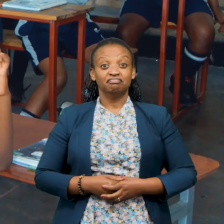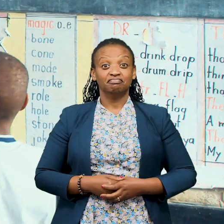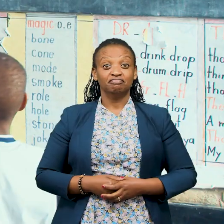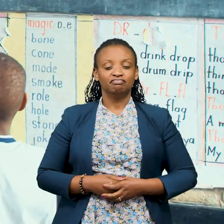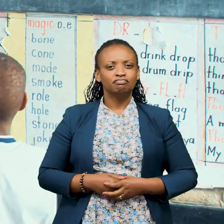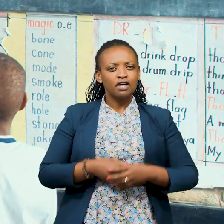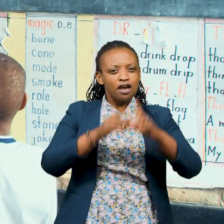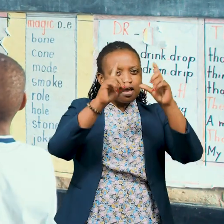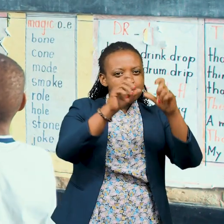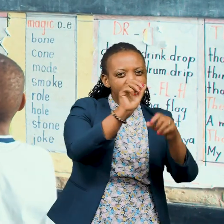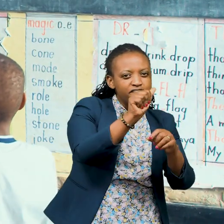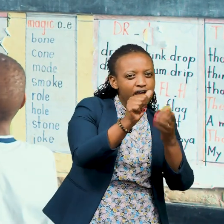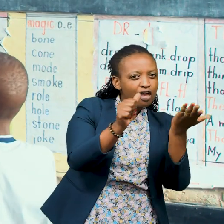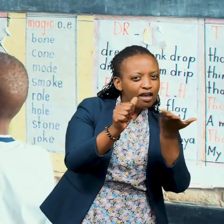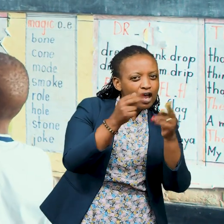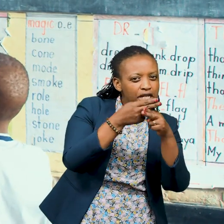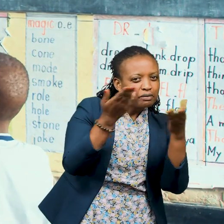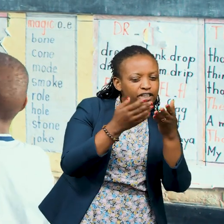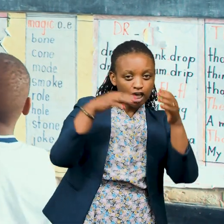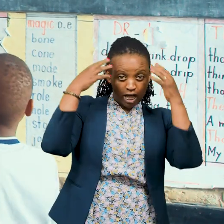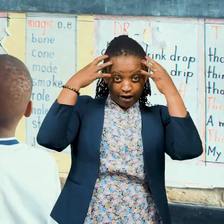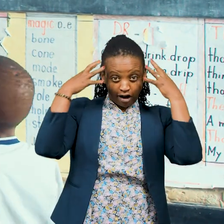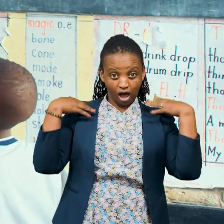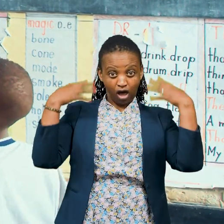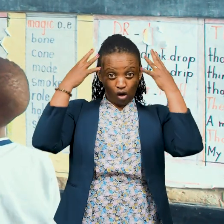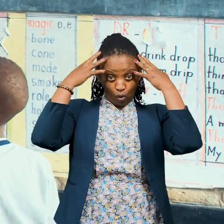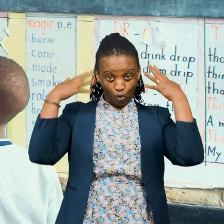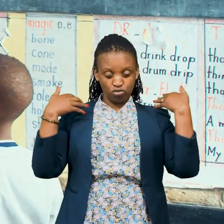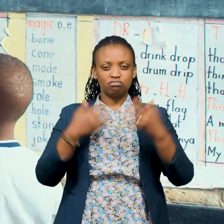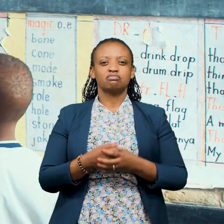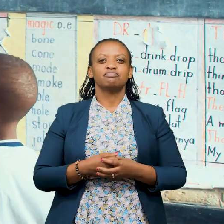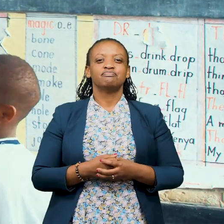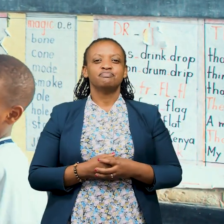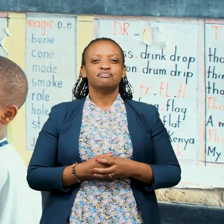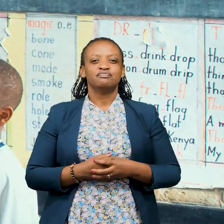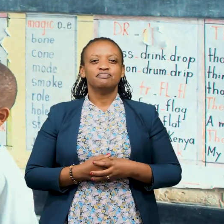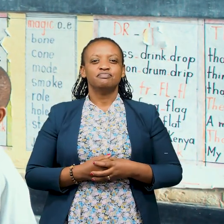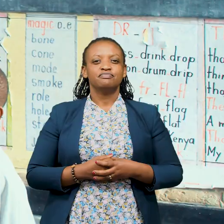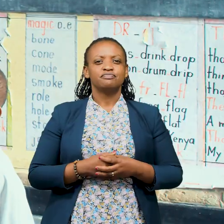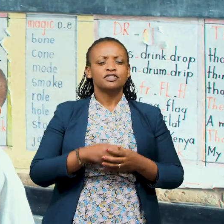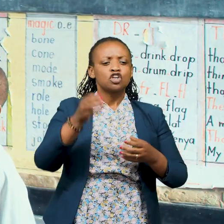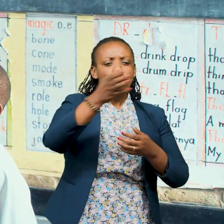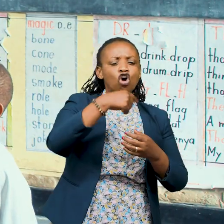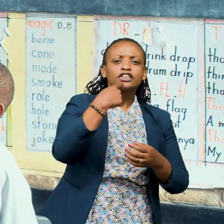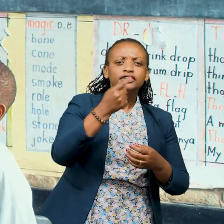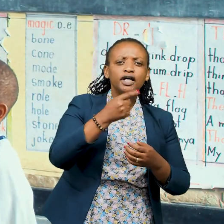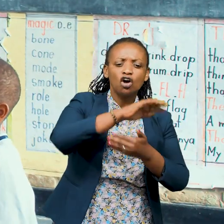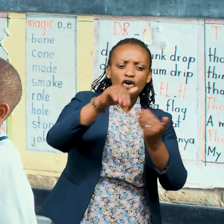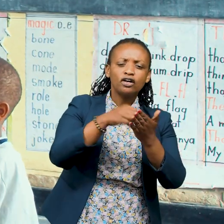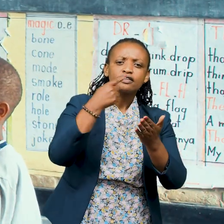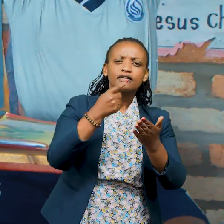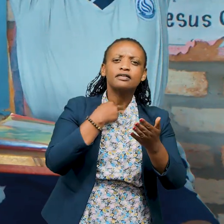Image A is a lion. Image A is a lion. Everybody say lion.